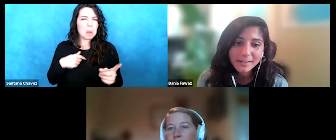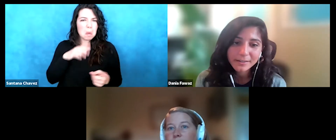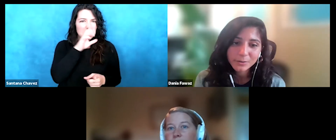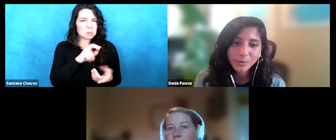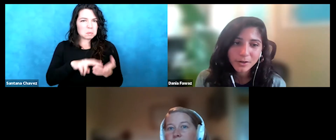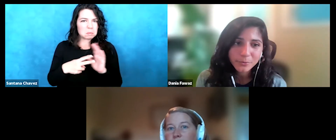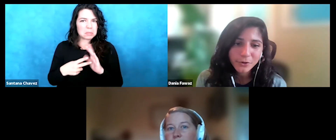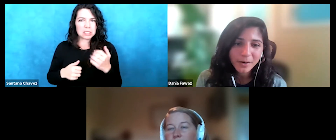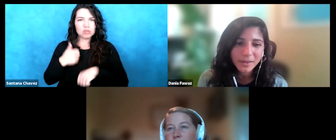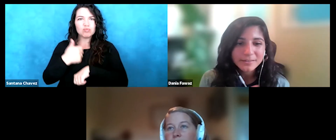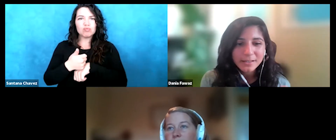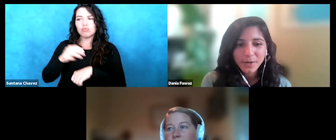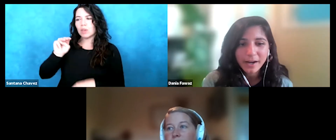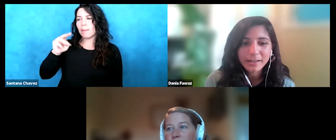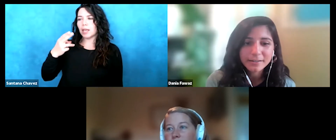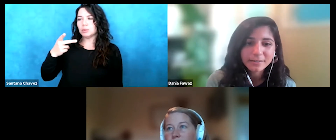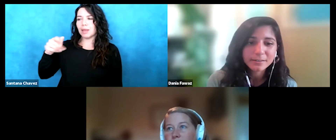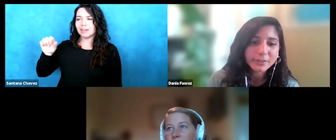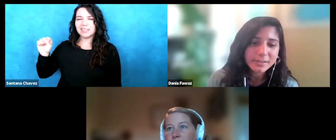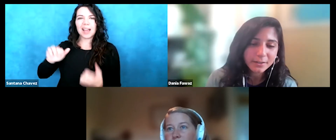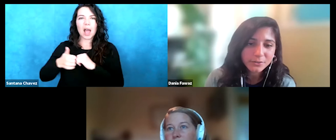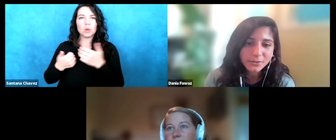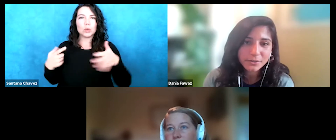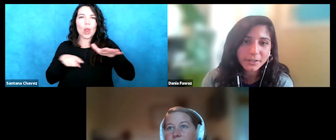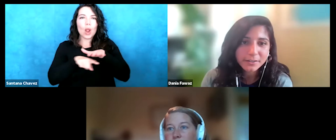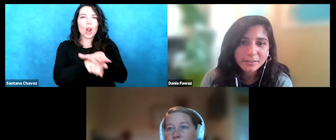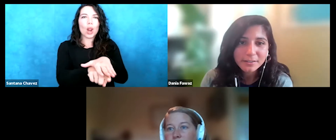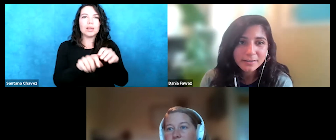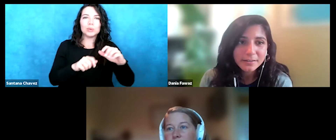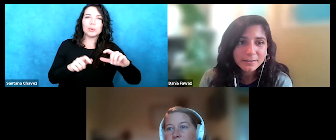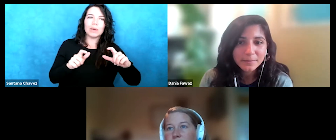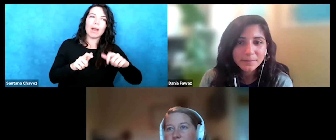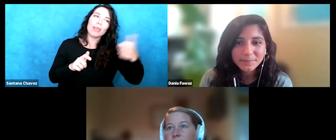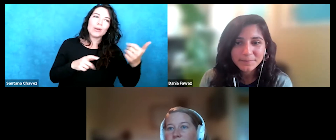MHPSS into broader programmings as we highlighted the different sectors earlier.